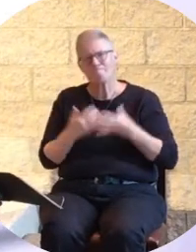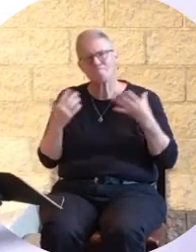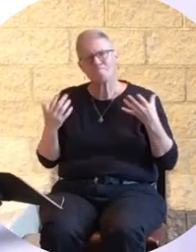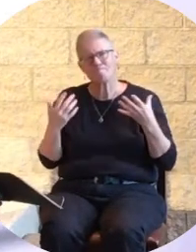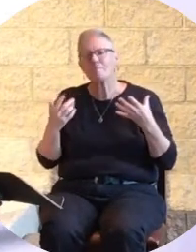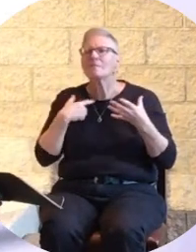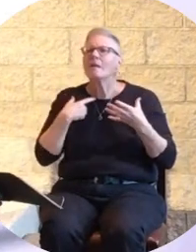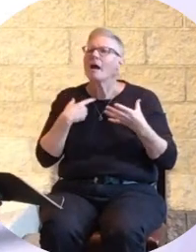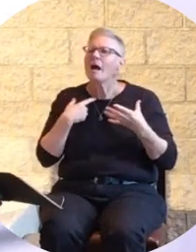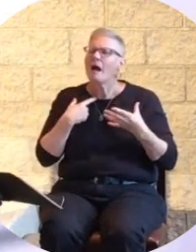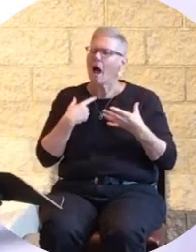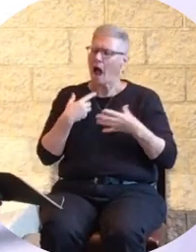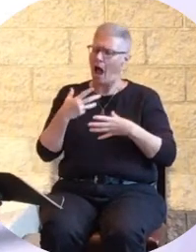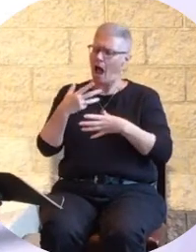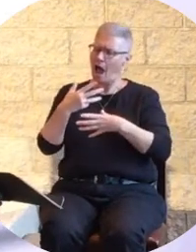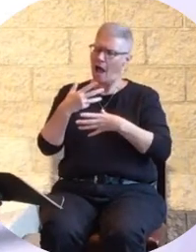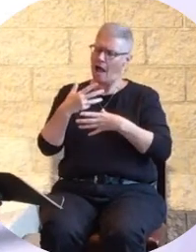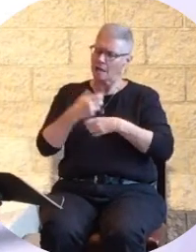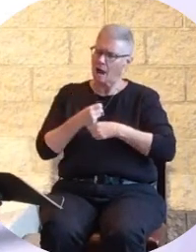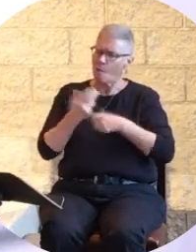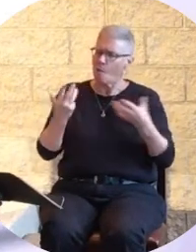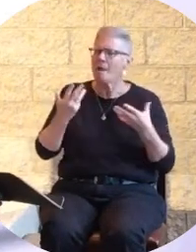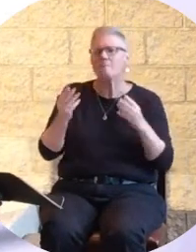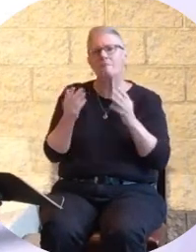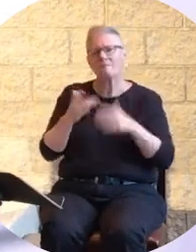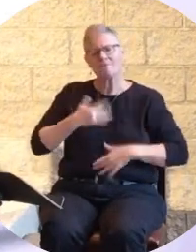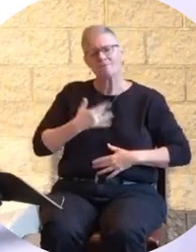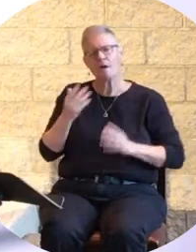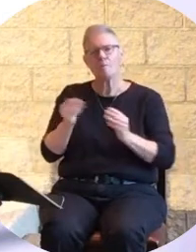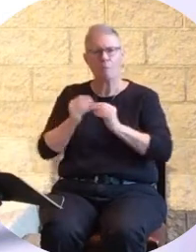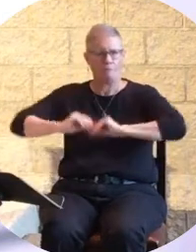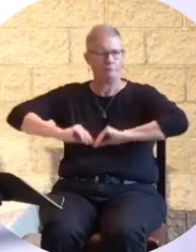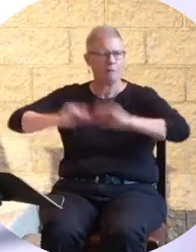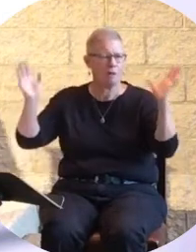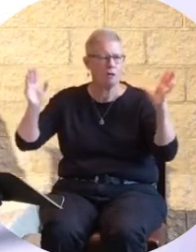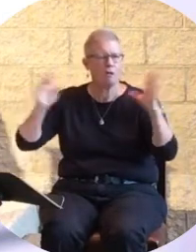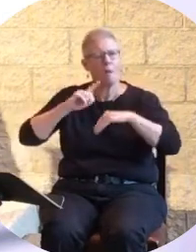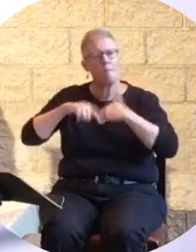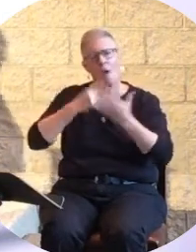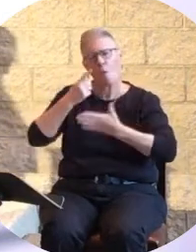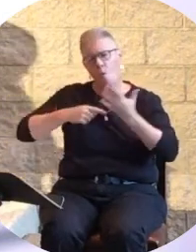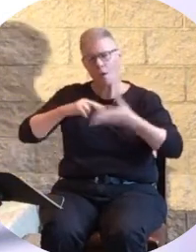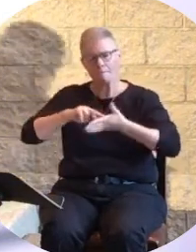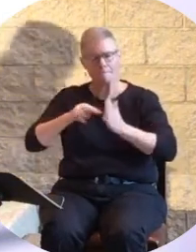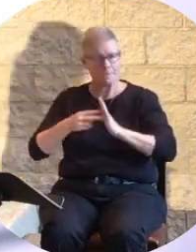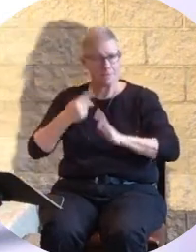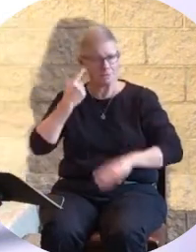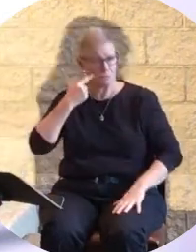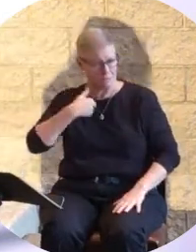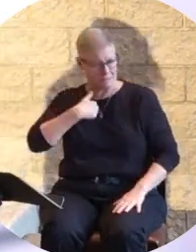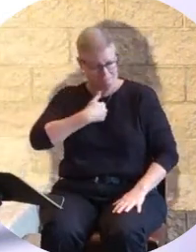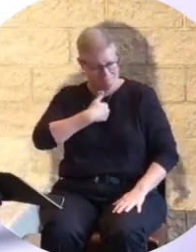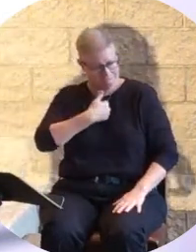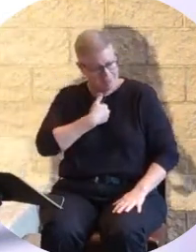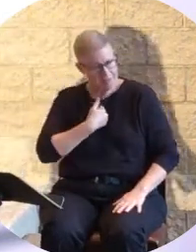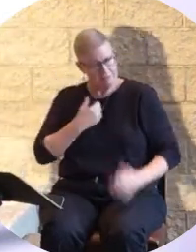got around what it means for me to live a prosperous life in all areas of my